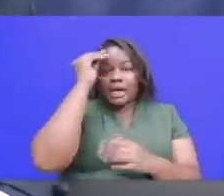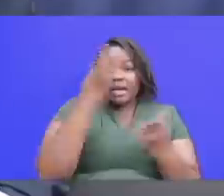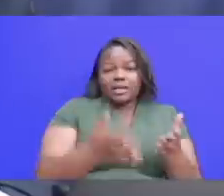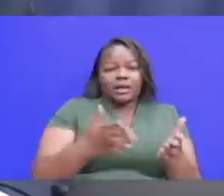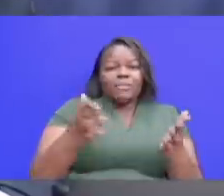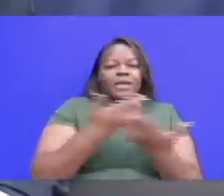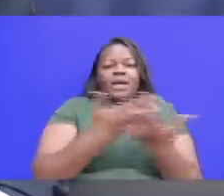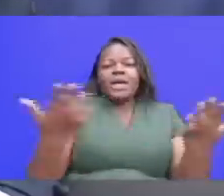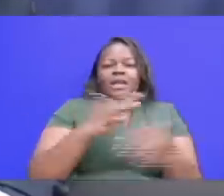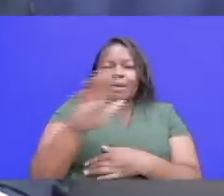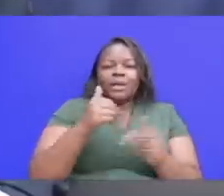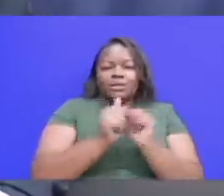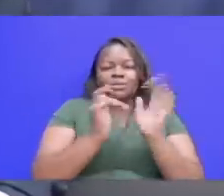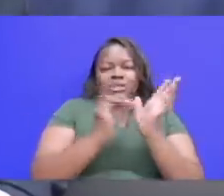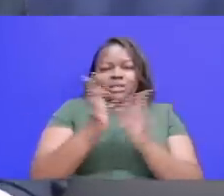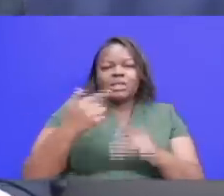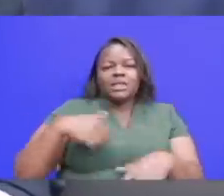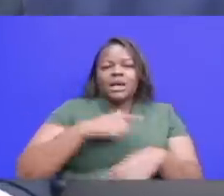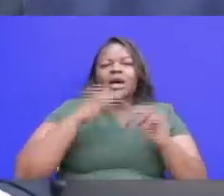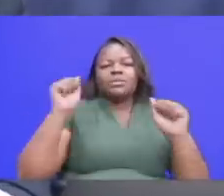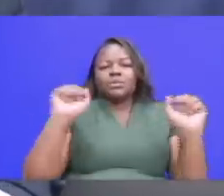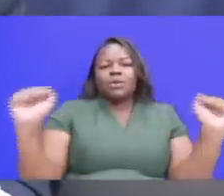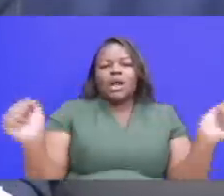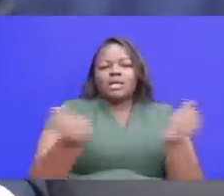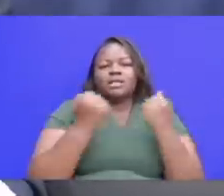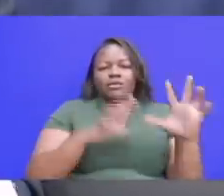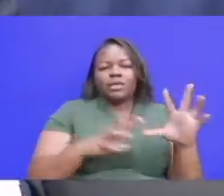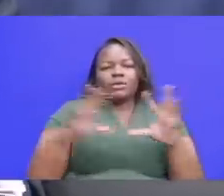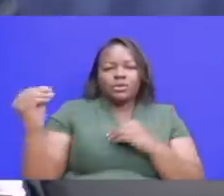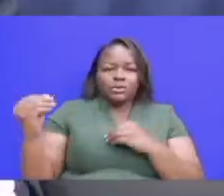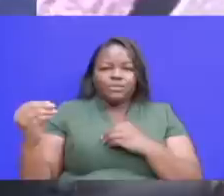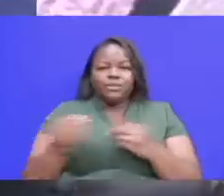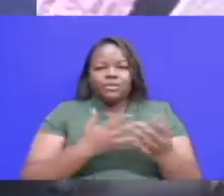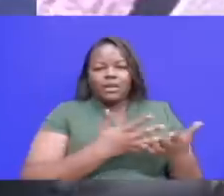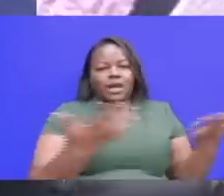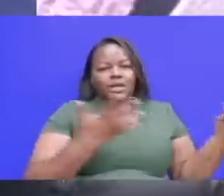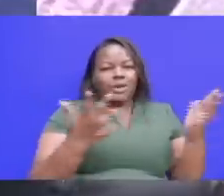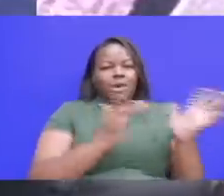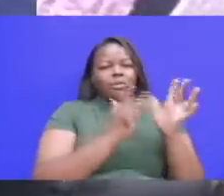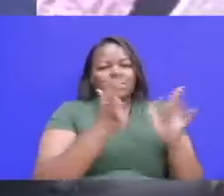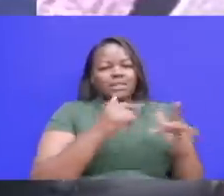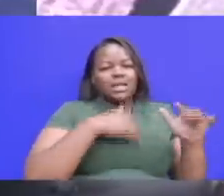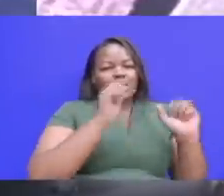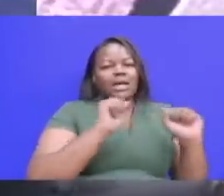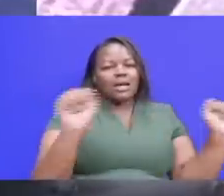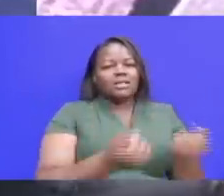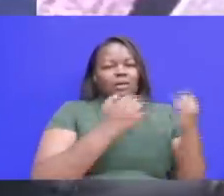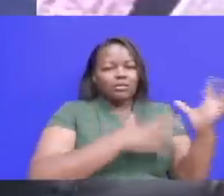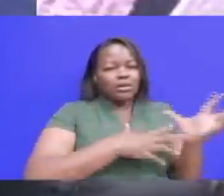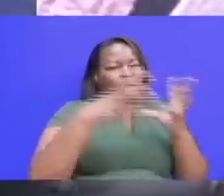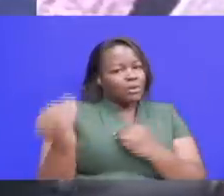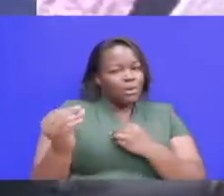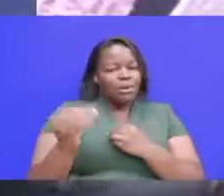with Jesus, we can safely go. Amen. Mm. Anywhere with Jesus, I can say. That is the song that we normally sing with mm-hmm.